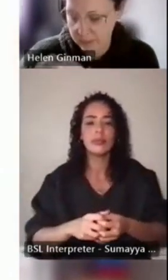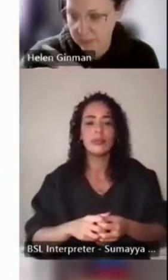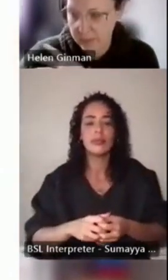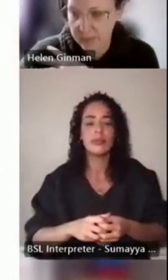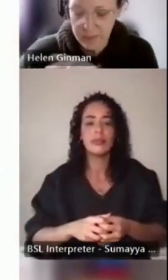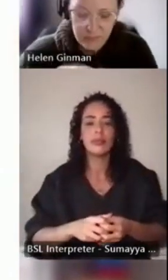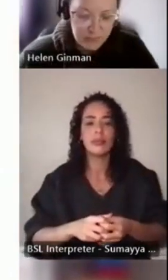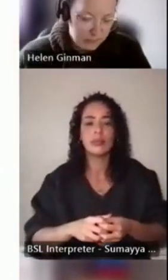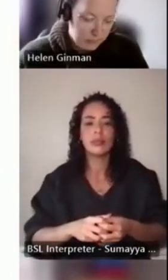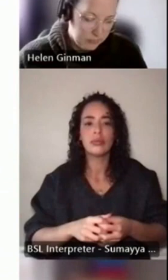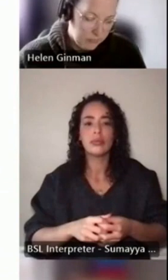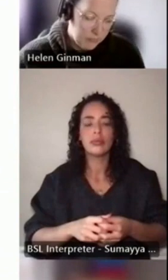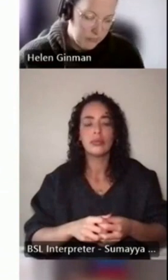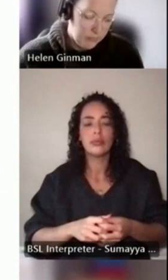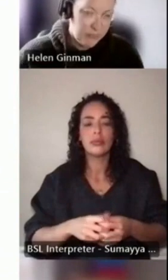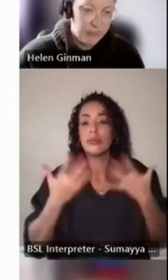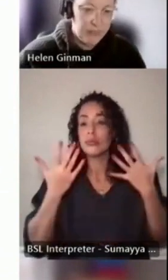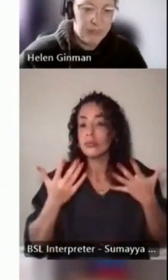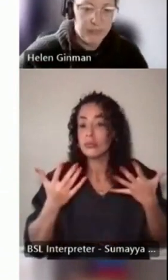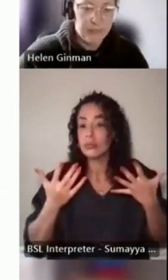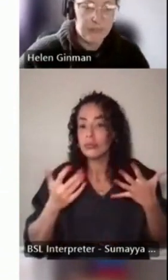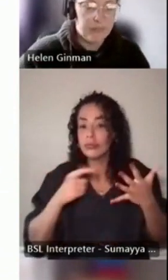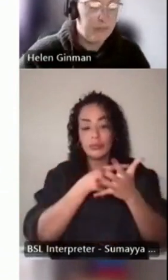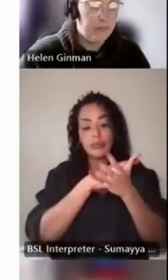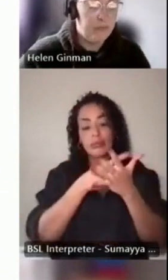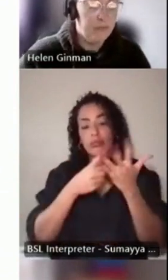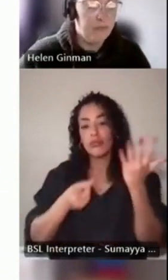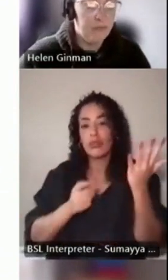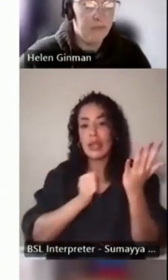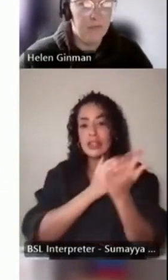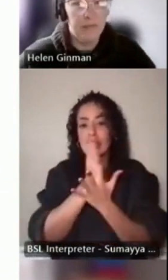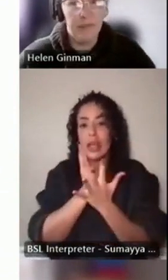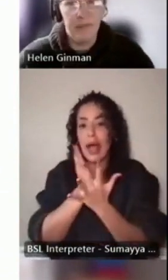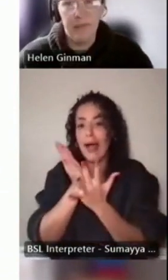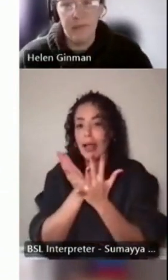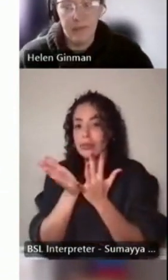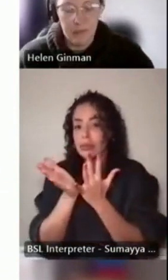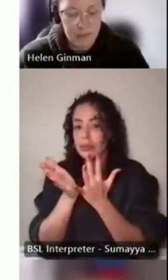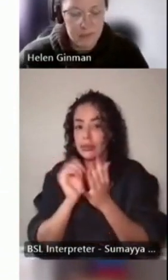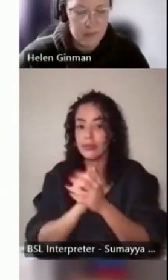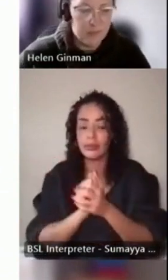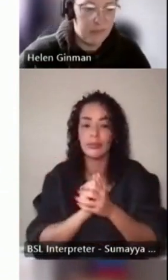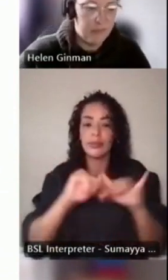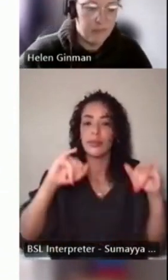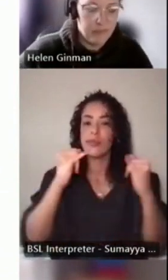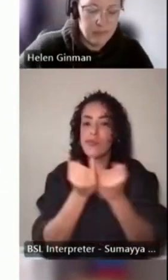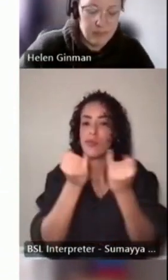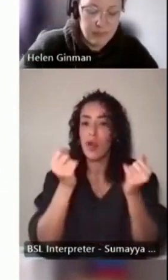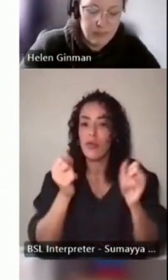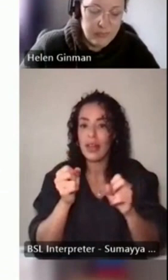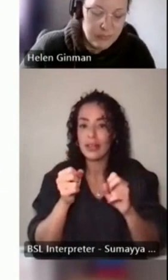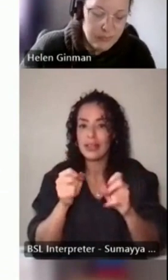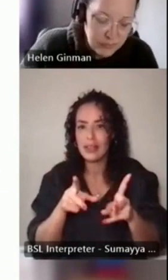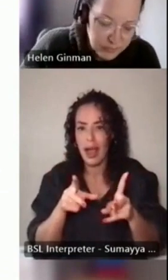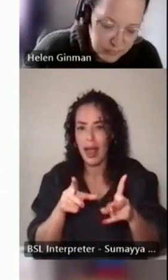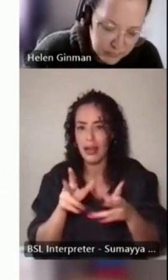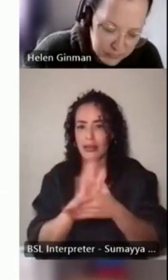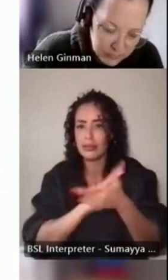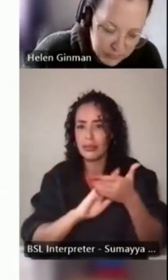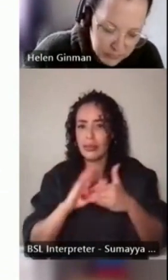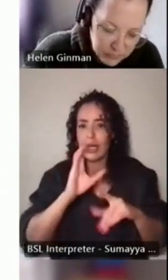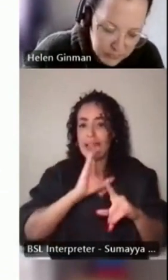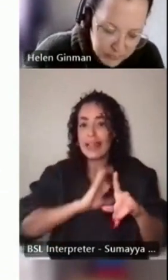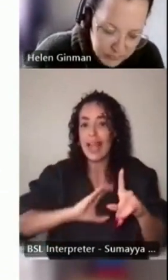So the different styles then. So the conflict styles refer to the